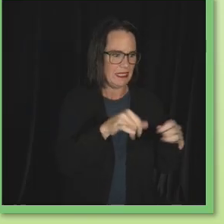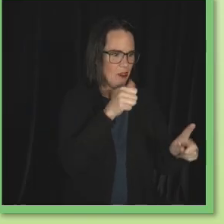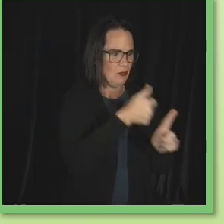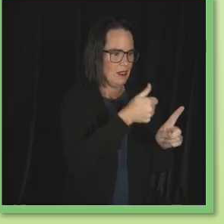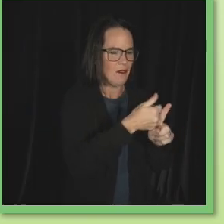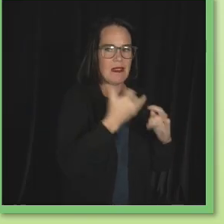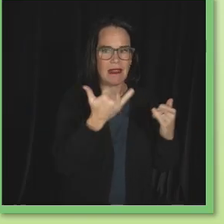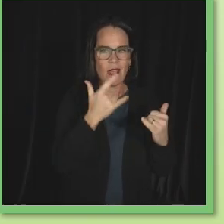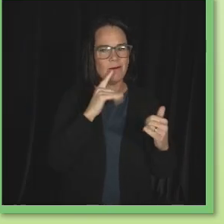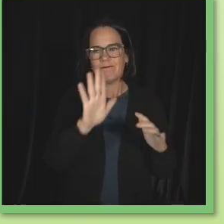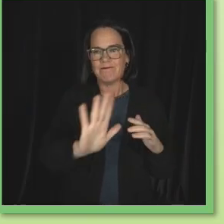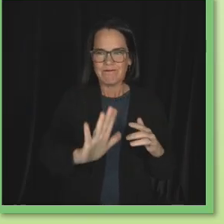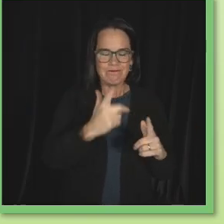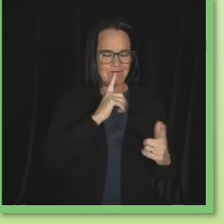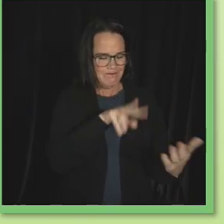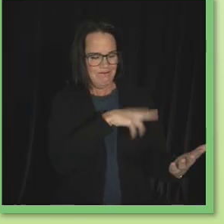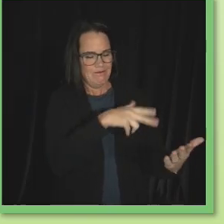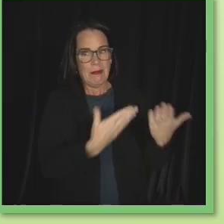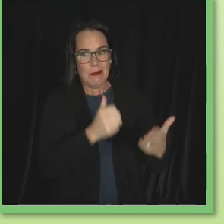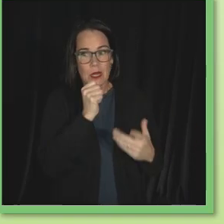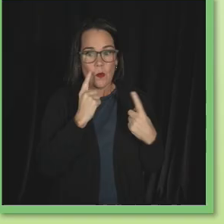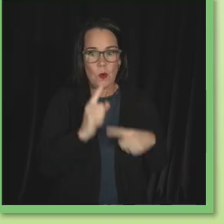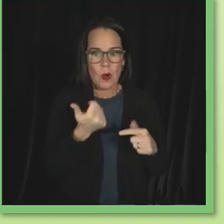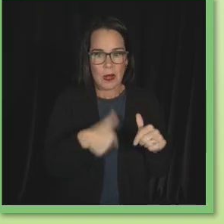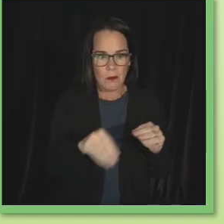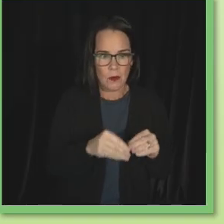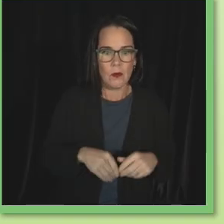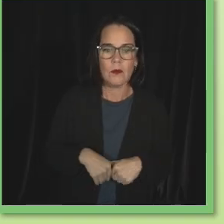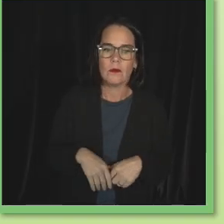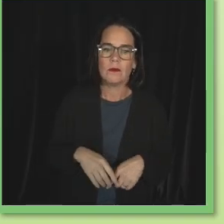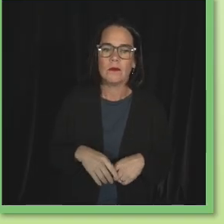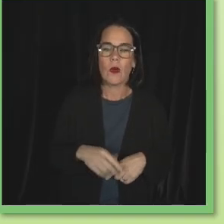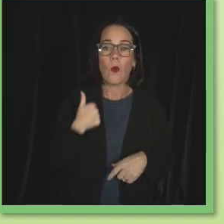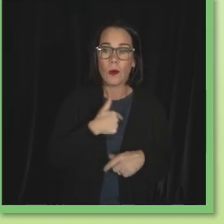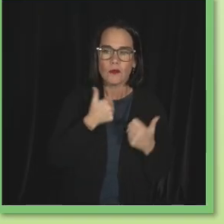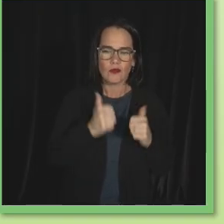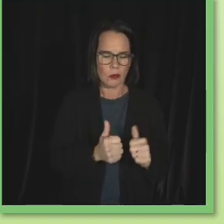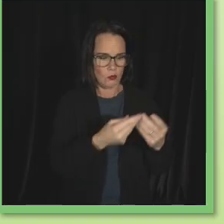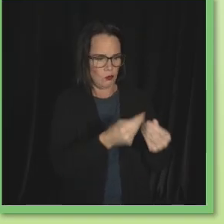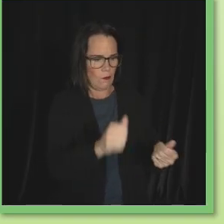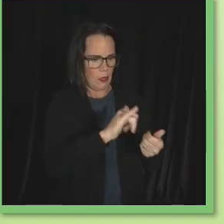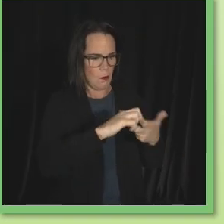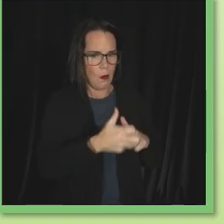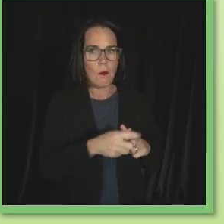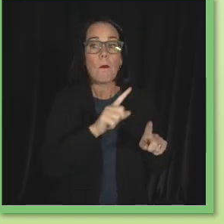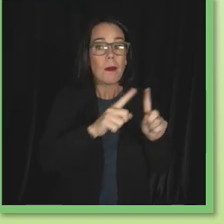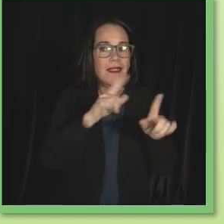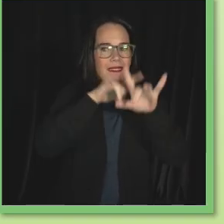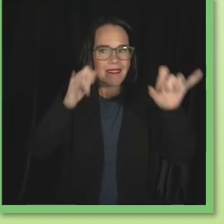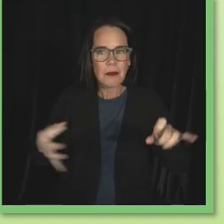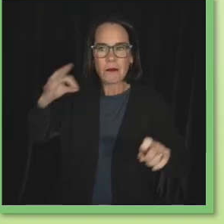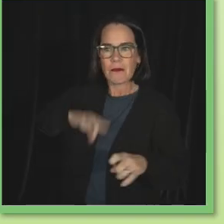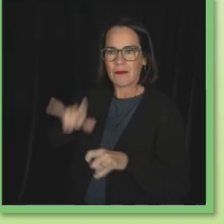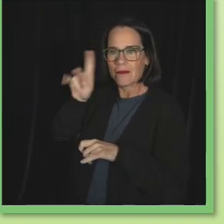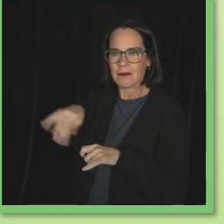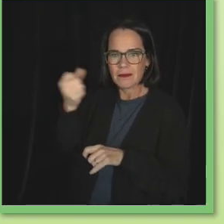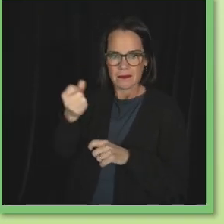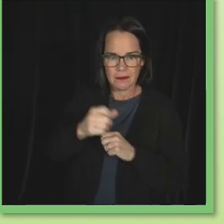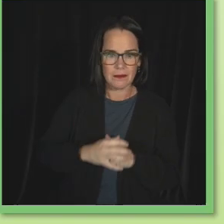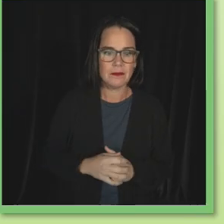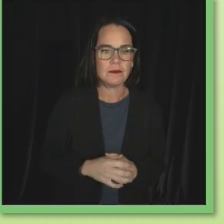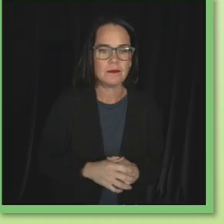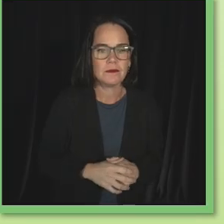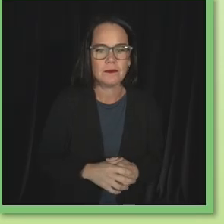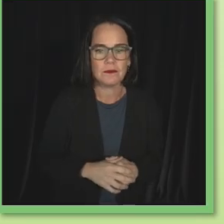problem directly in Kubernetes. Some attempt has already been made, for example, the multi-network cap or the Kubernetes network